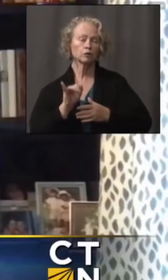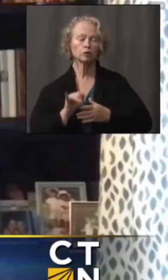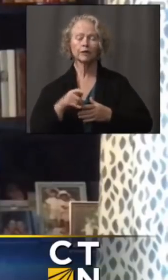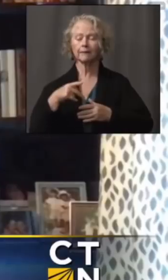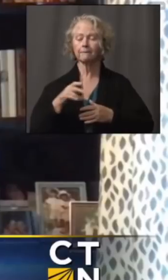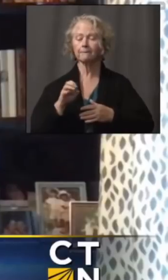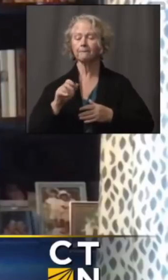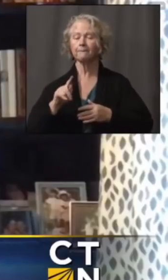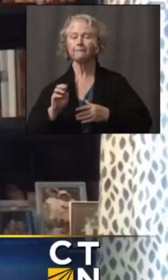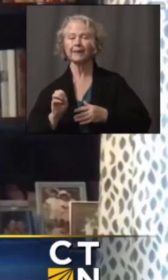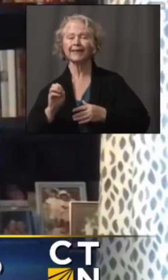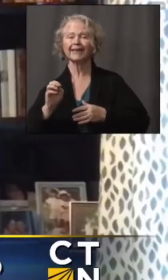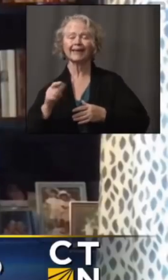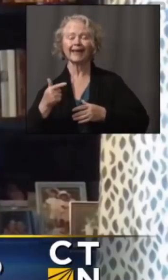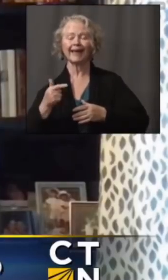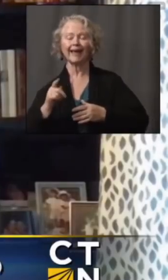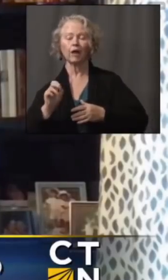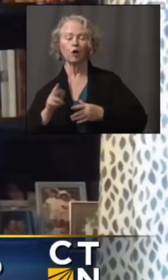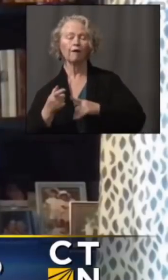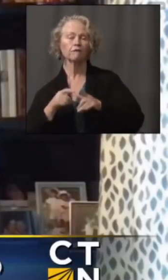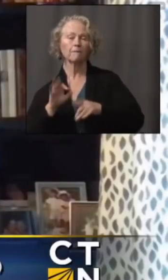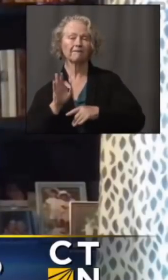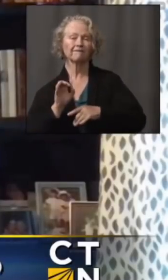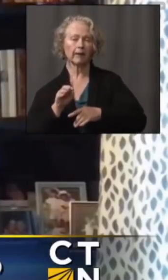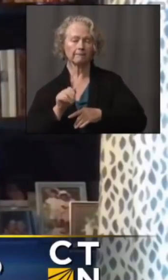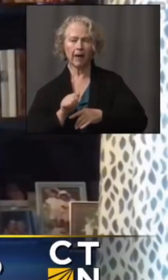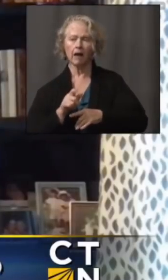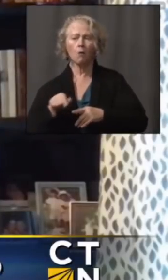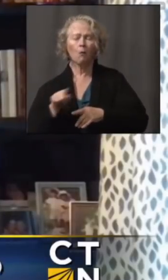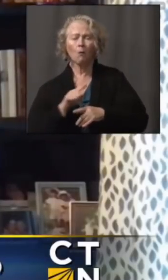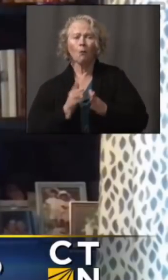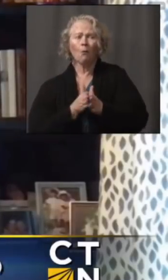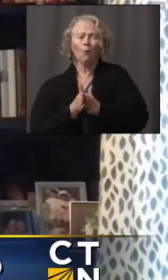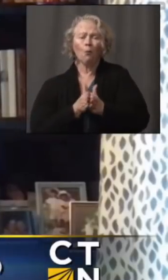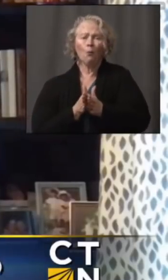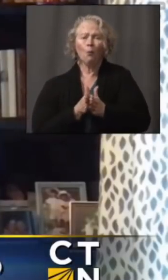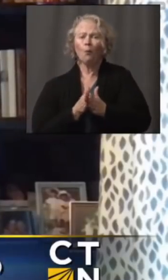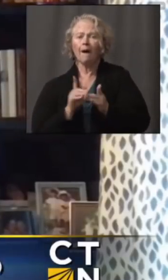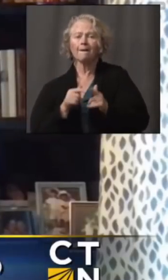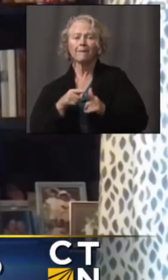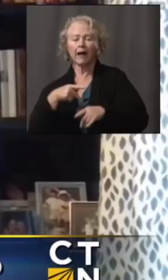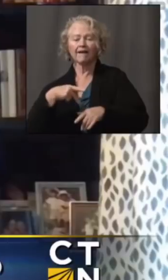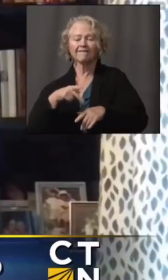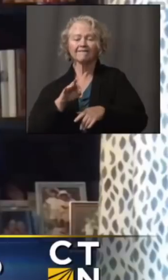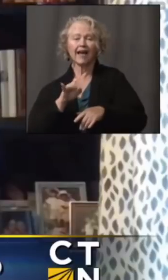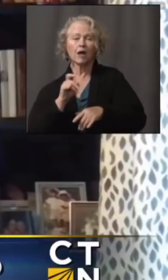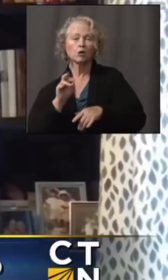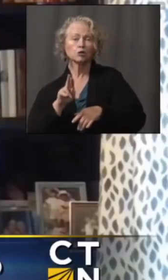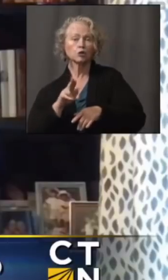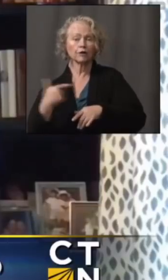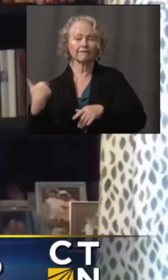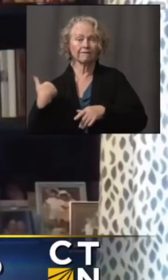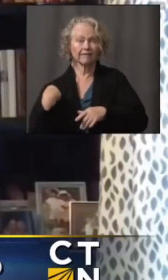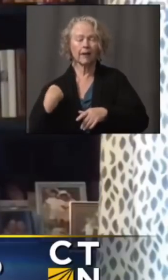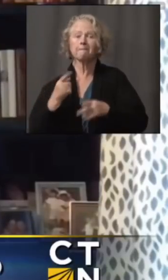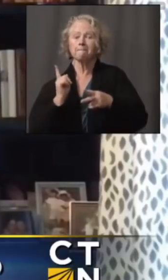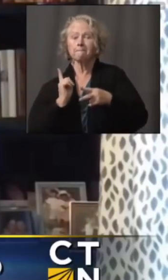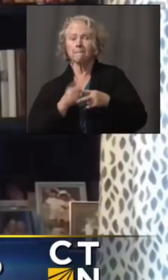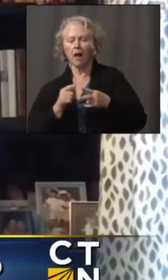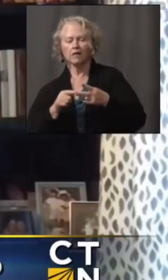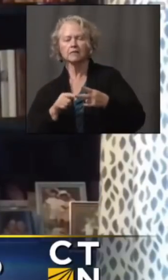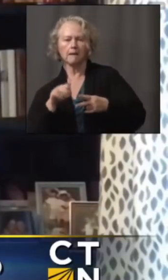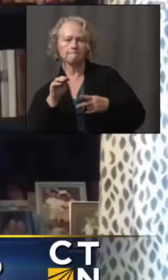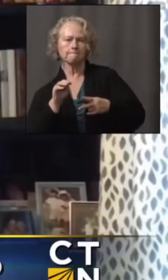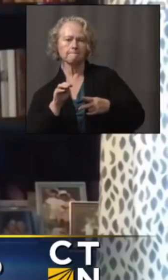a lot of enthusiasm, not just about the Pfizer vaccine, which we've discussed at great length, but Moderna, which made